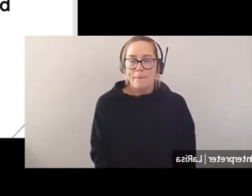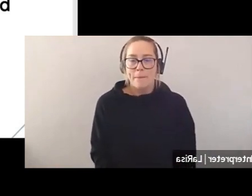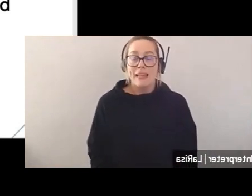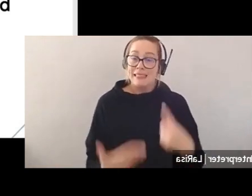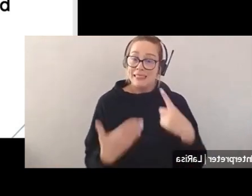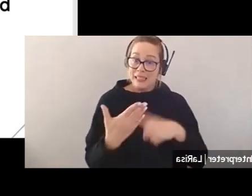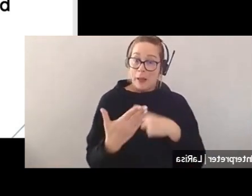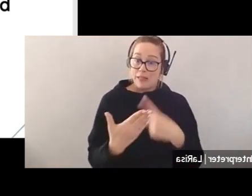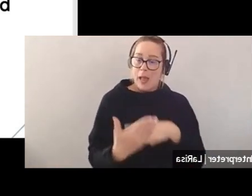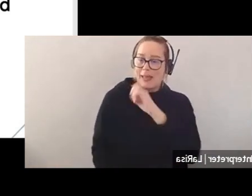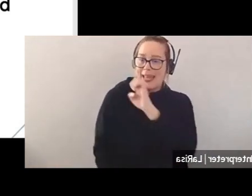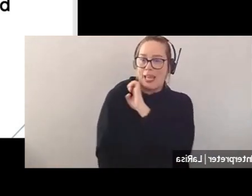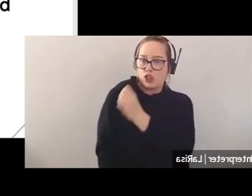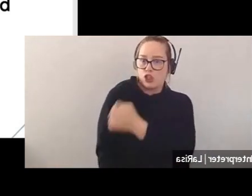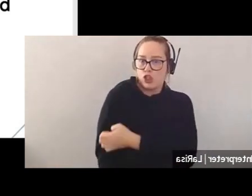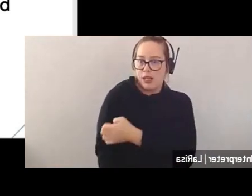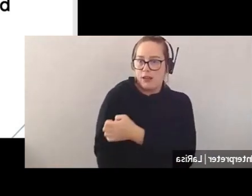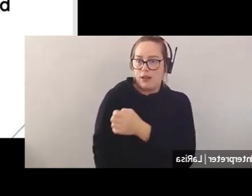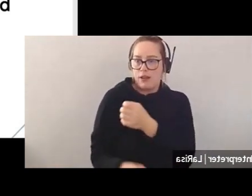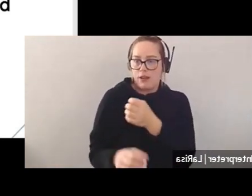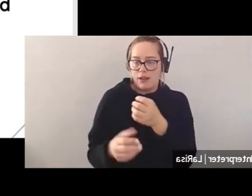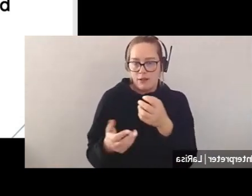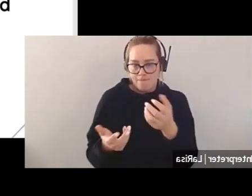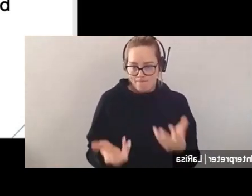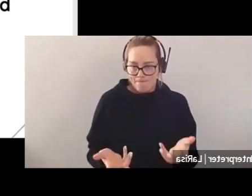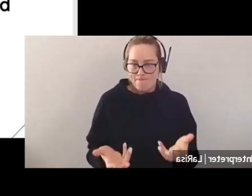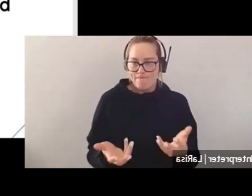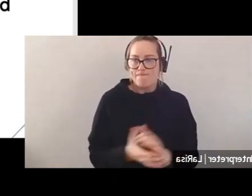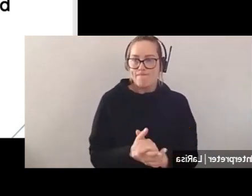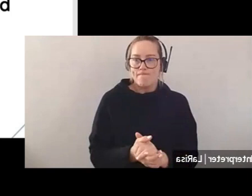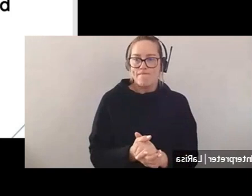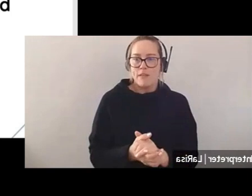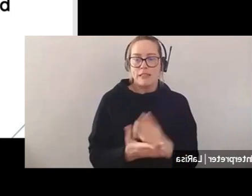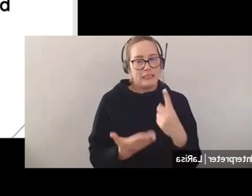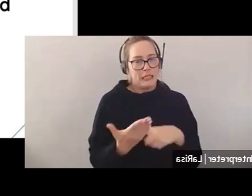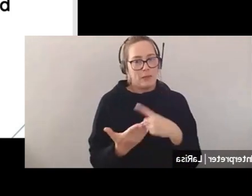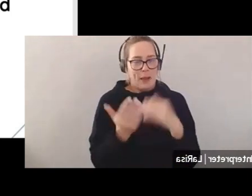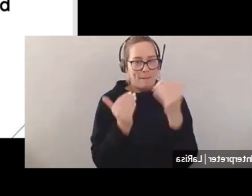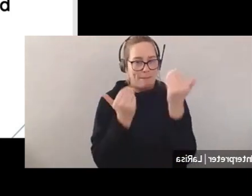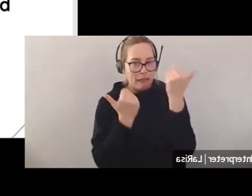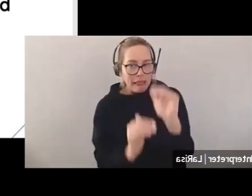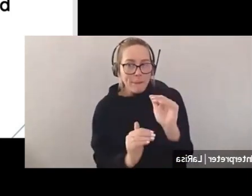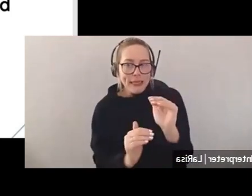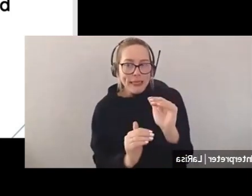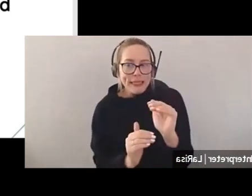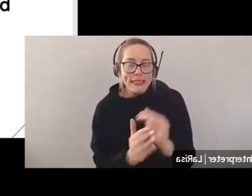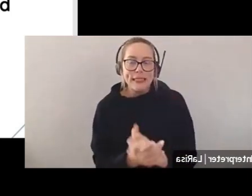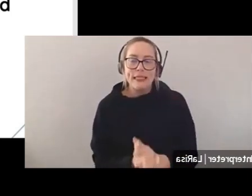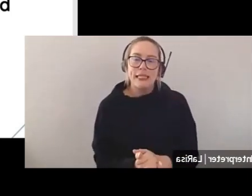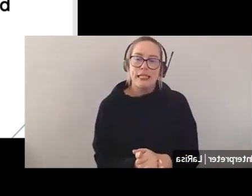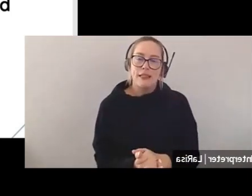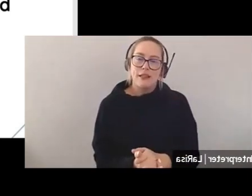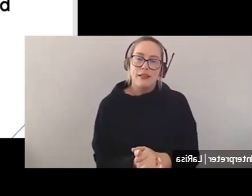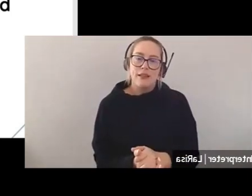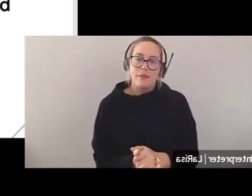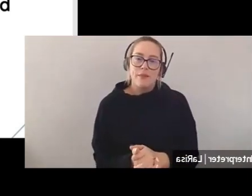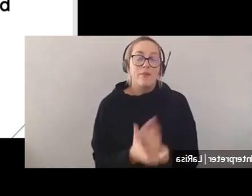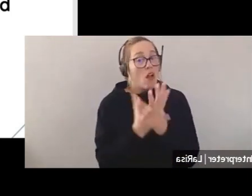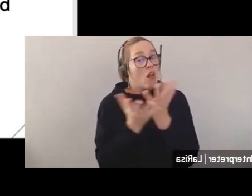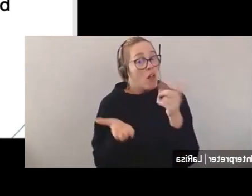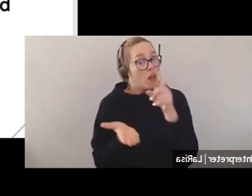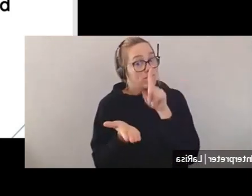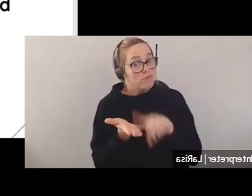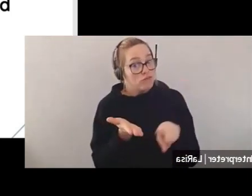of the main ones is energy expenditure equations. They have very limited usefulness. What they are